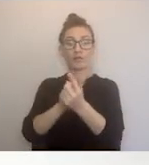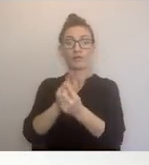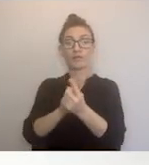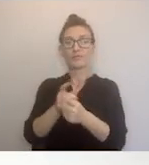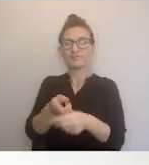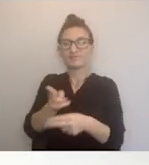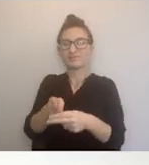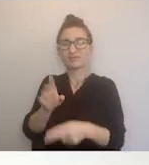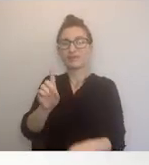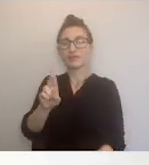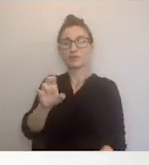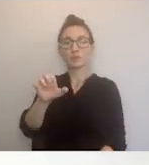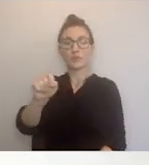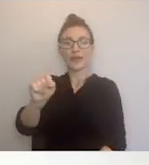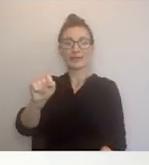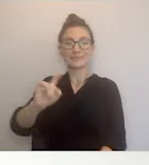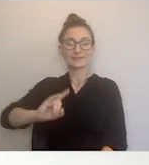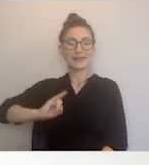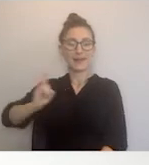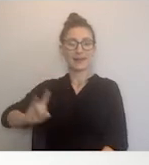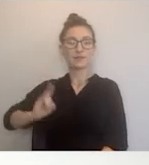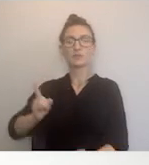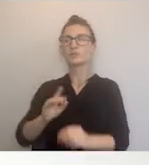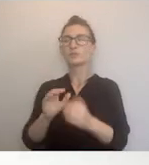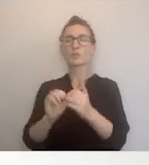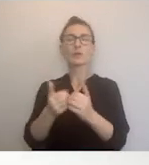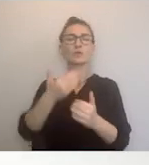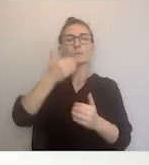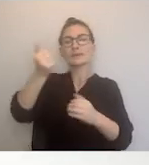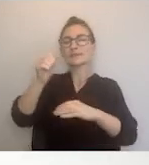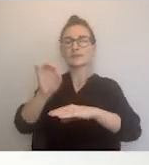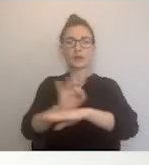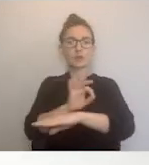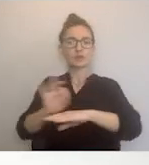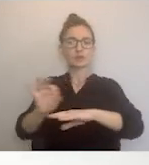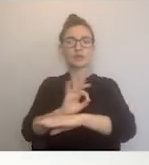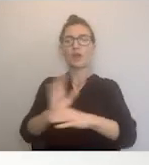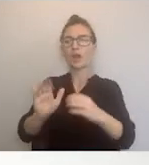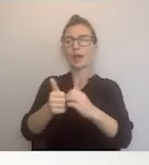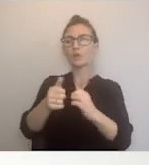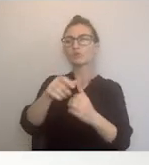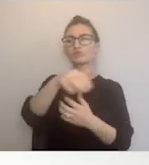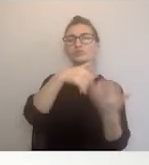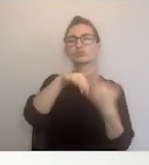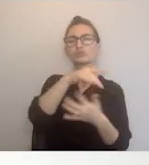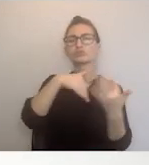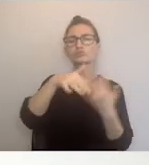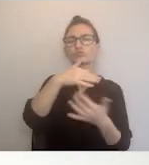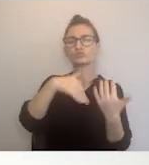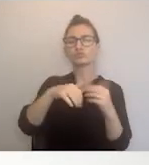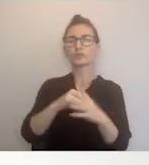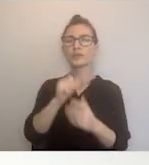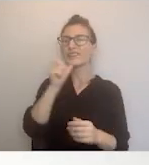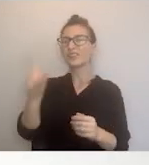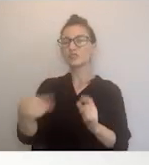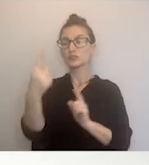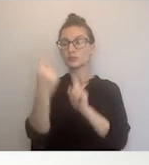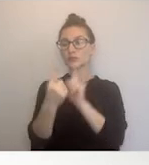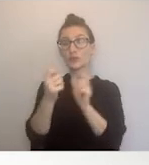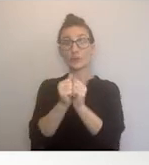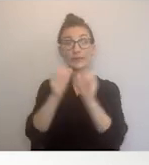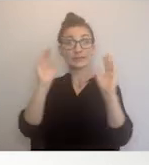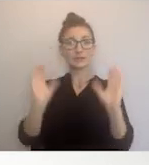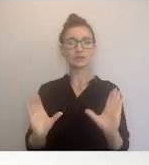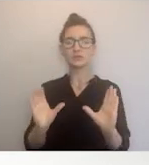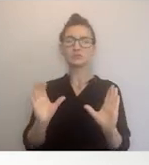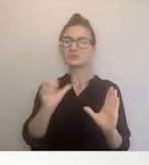duet style rehearsal. So how will students best function? How will they be able to build their social skills? You don't just want them one-on-one with a teacher all the time, because that's